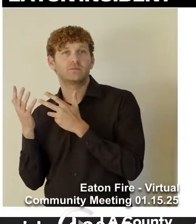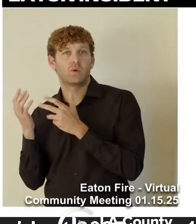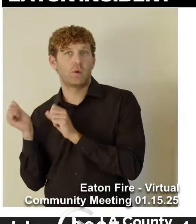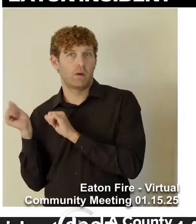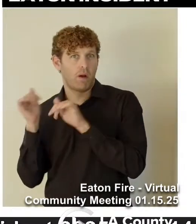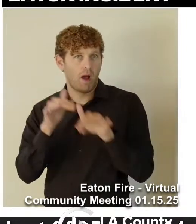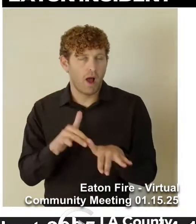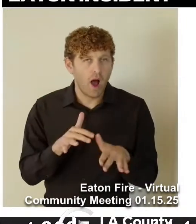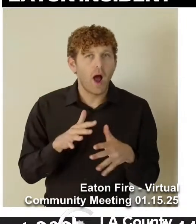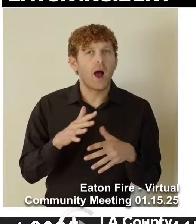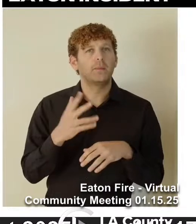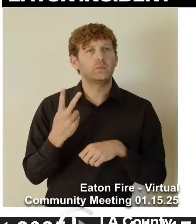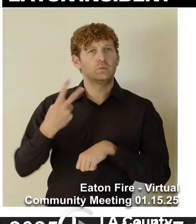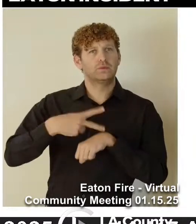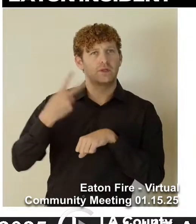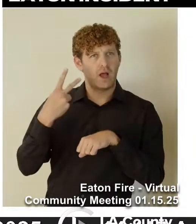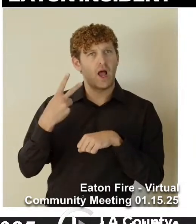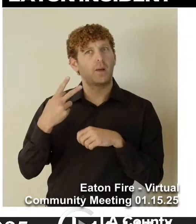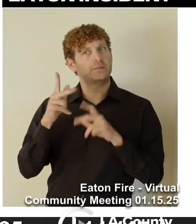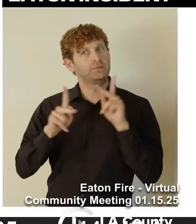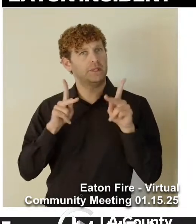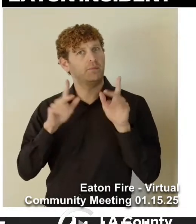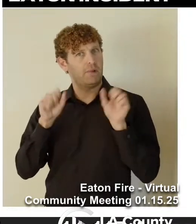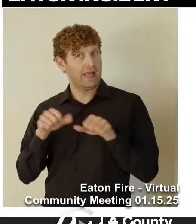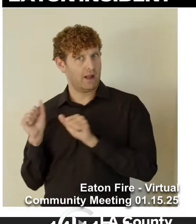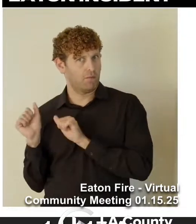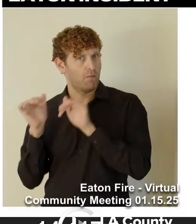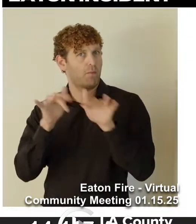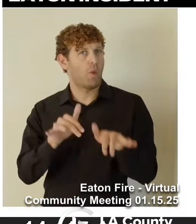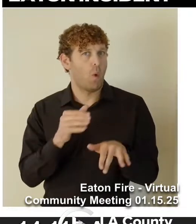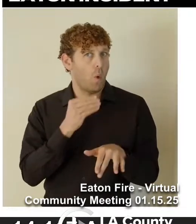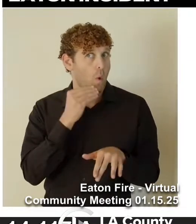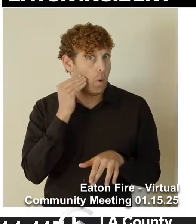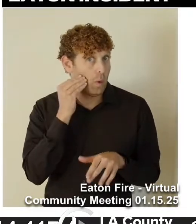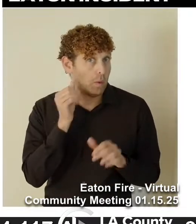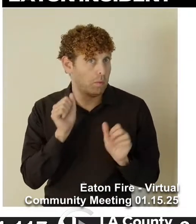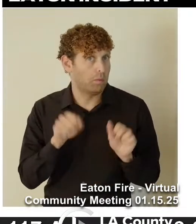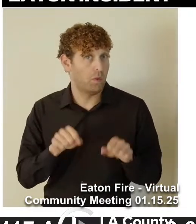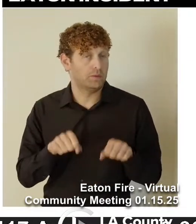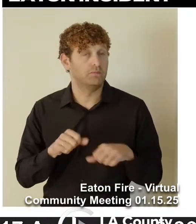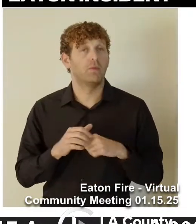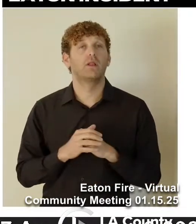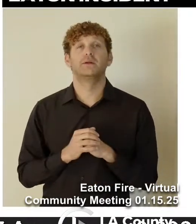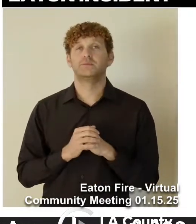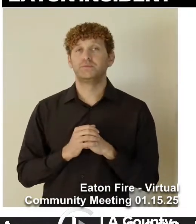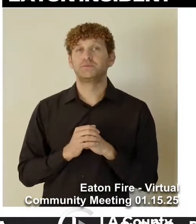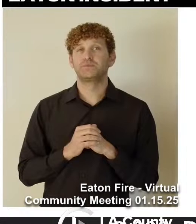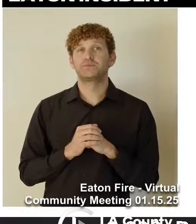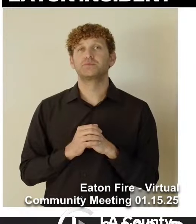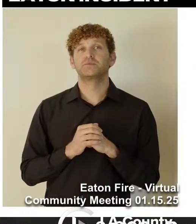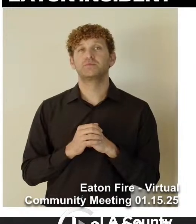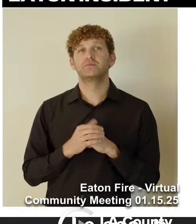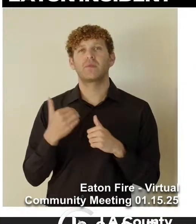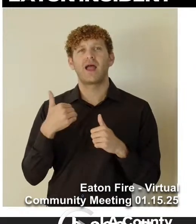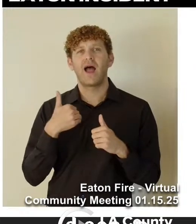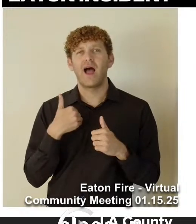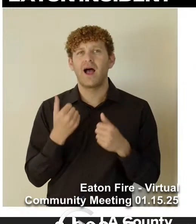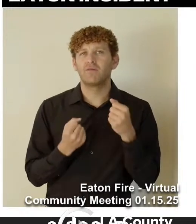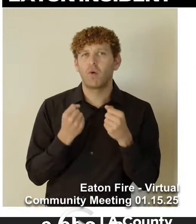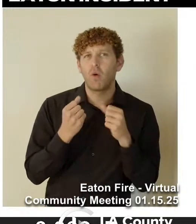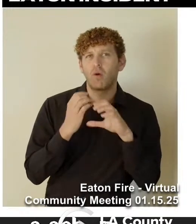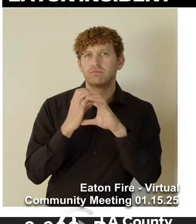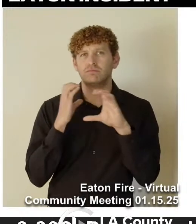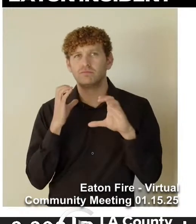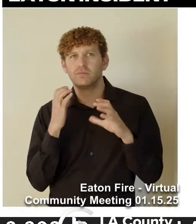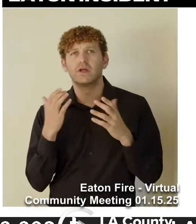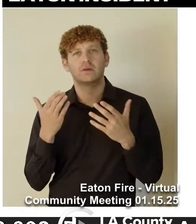we can get folks back into their homes as quickly as possible. We still have crews and engines in the La Cañada area today because we are still in a